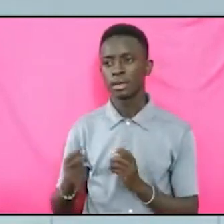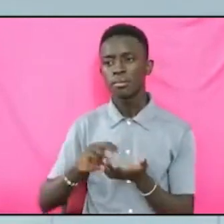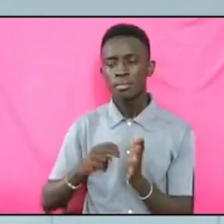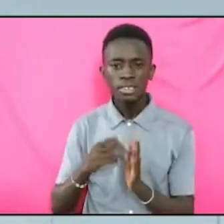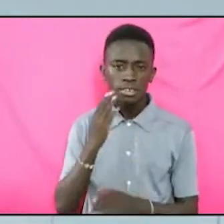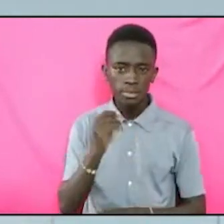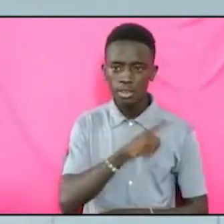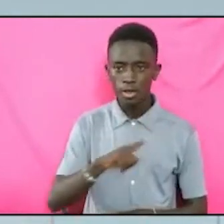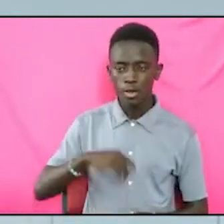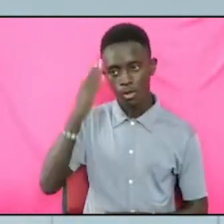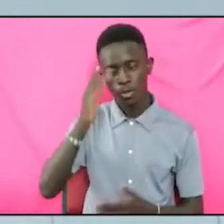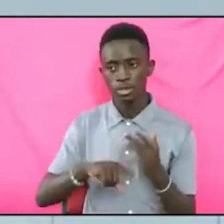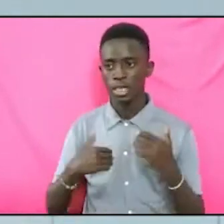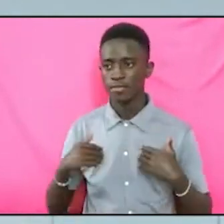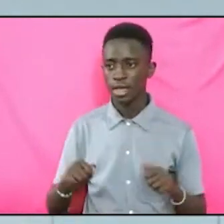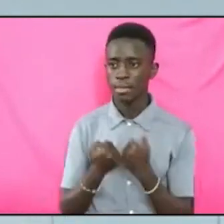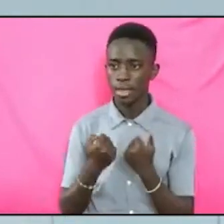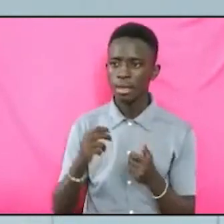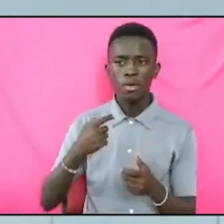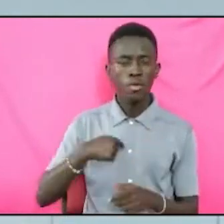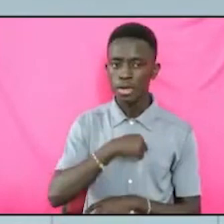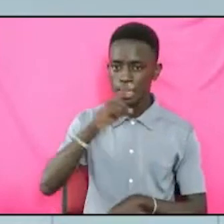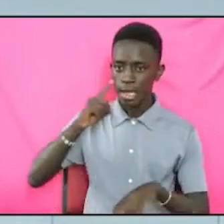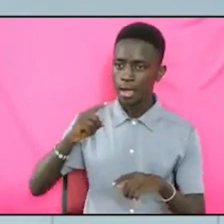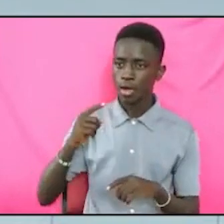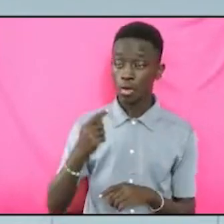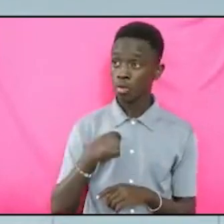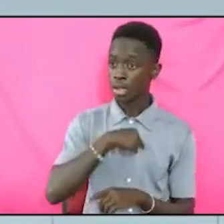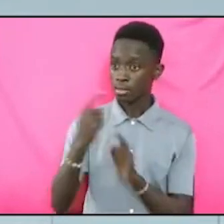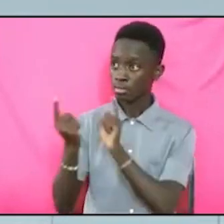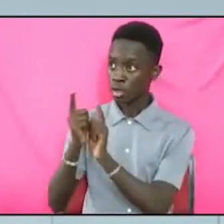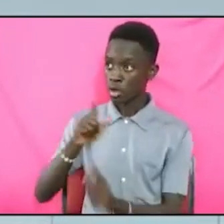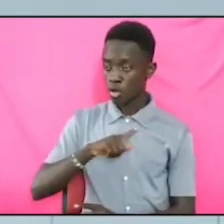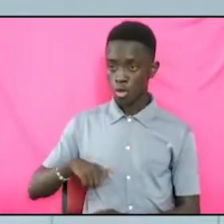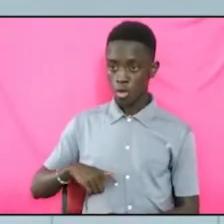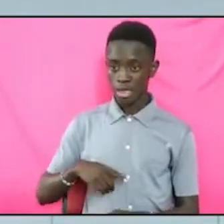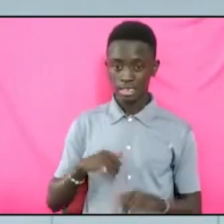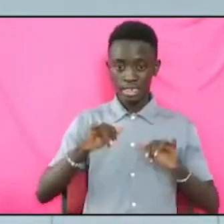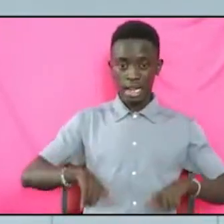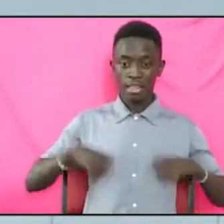We cannot encounter the Lord and remain the same. It can't work. It can't work.